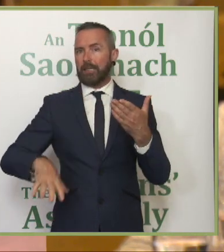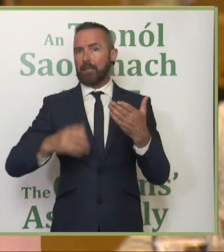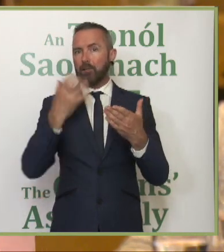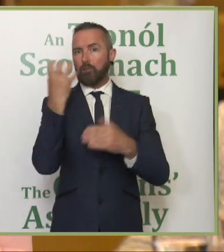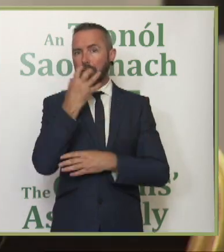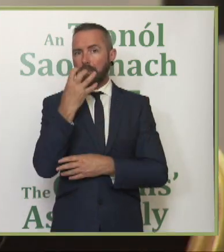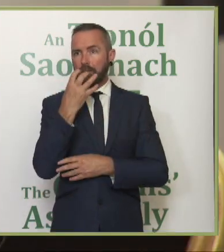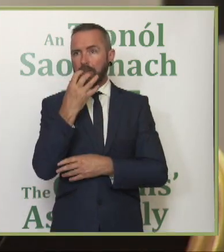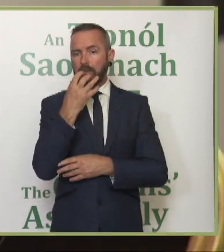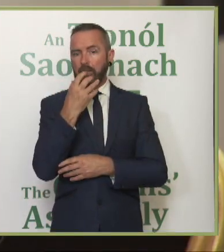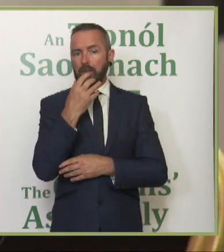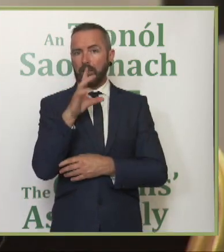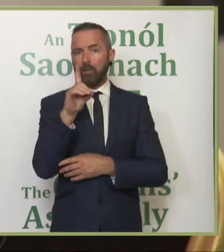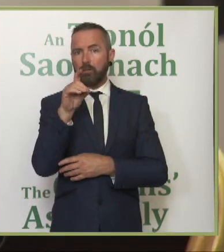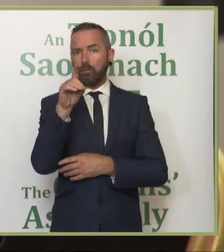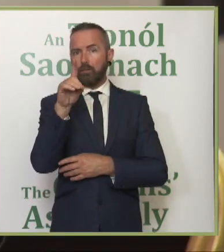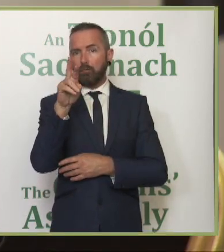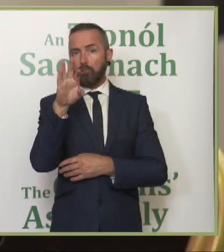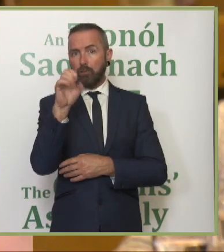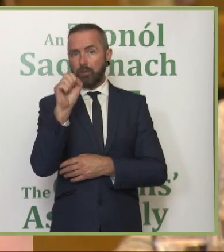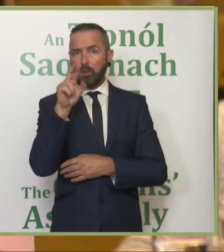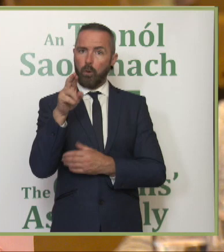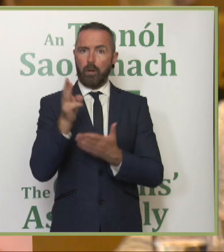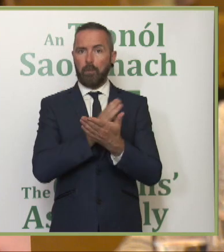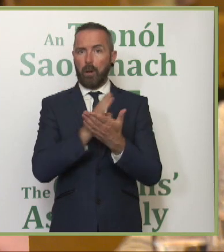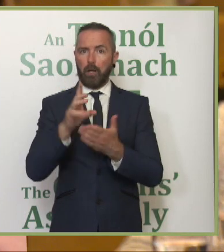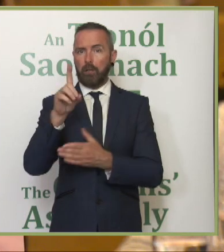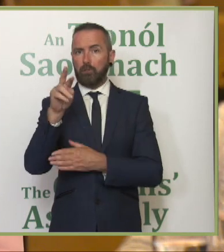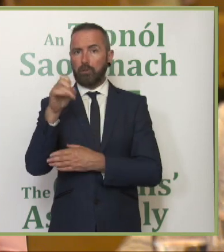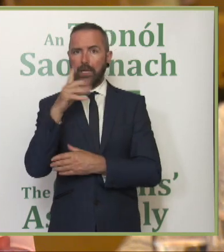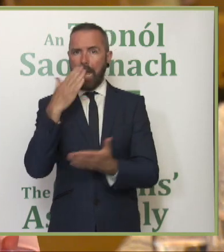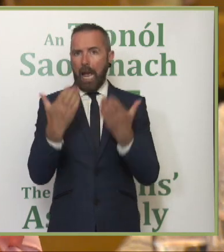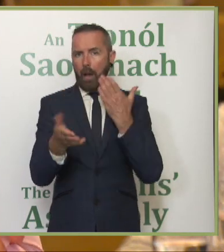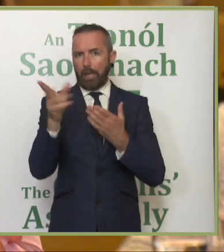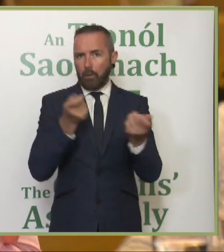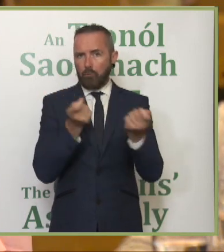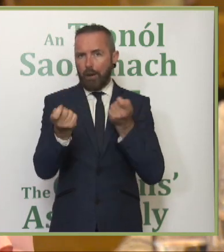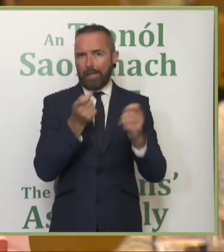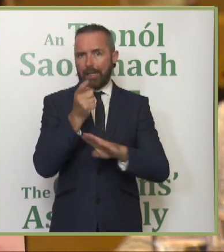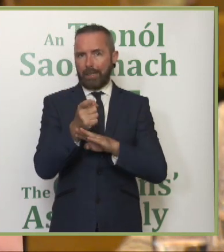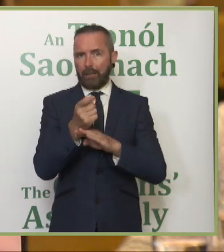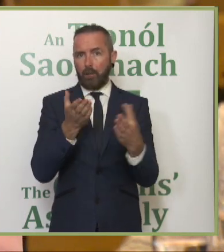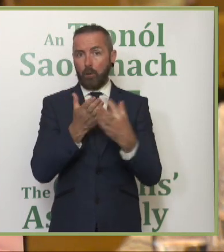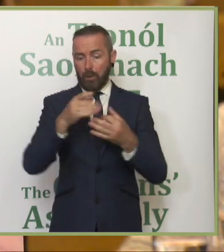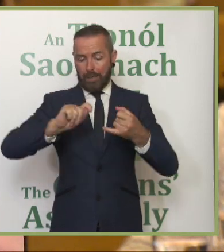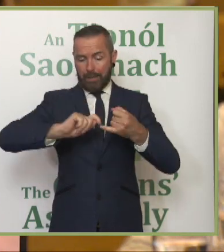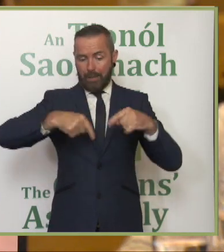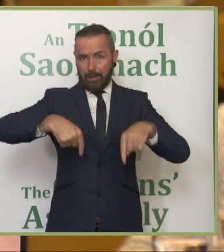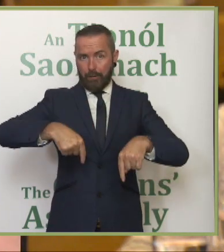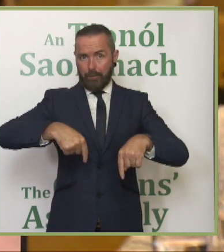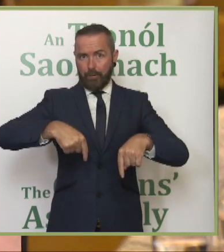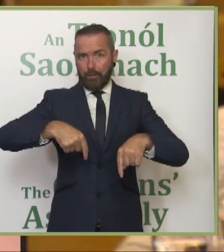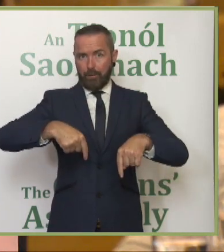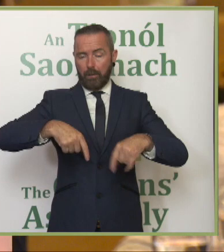a drug or a synthetic portion of a drug. How would we possibly regulate that? Is it through testing here, testing